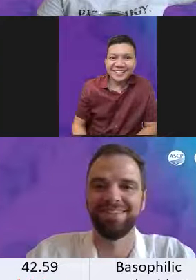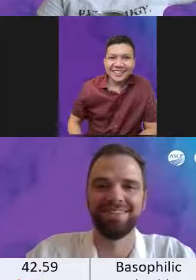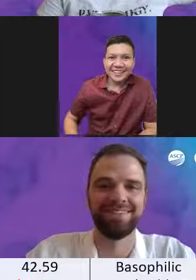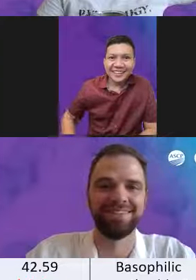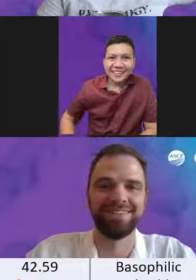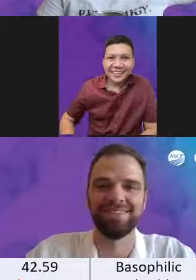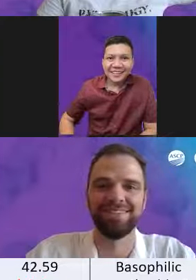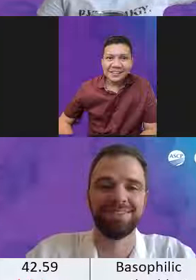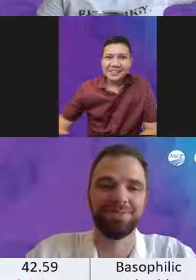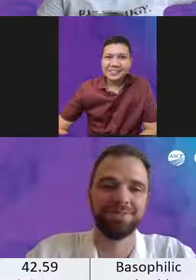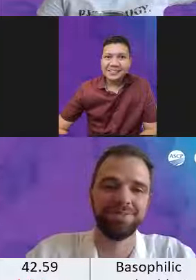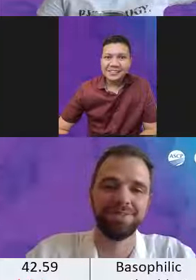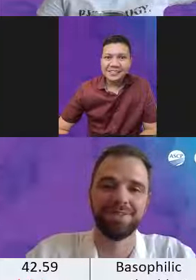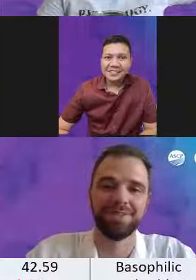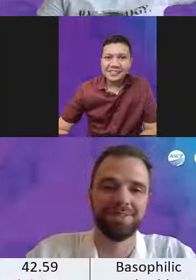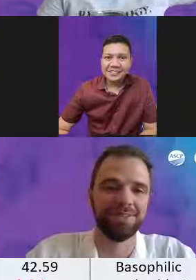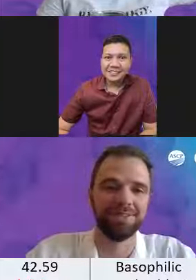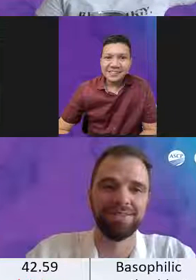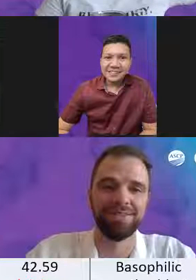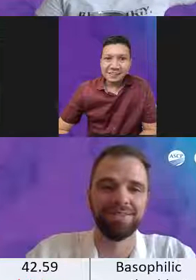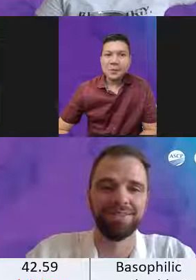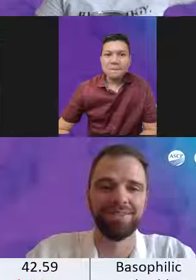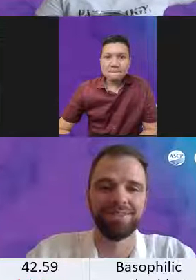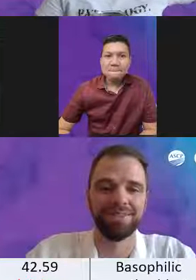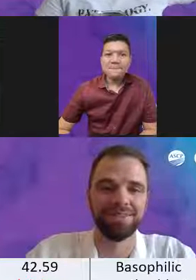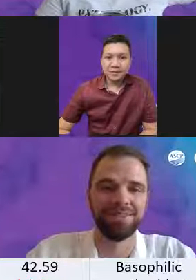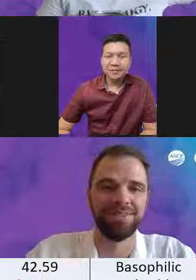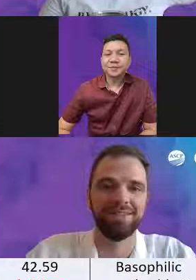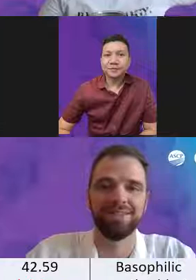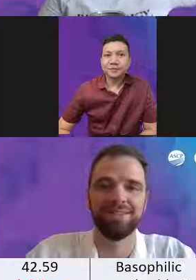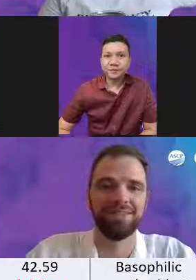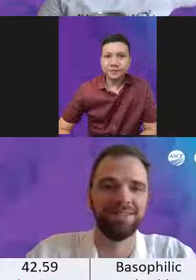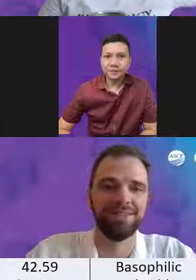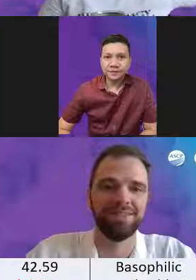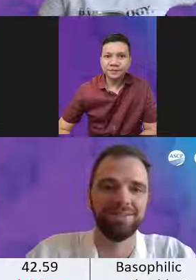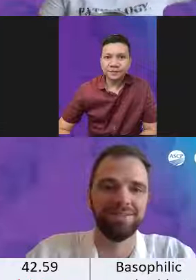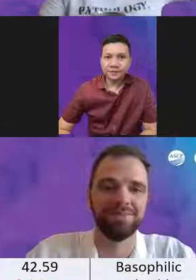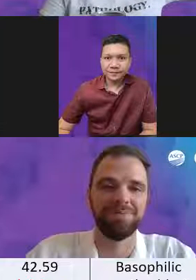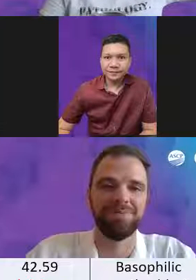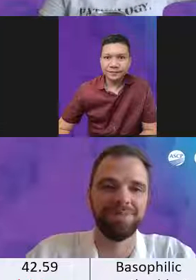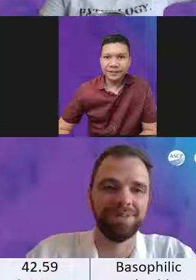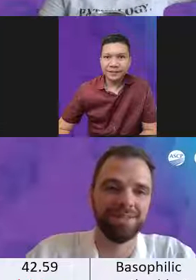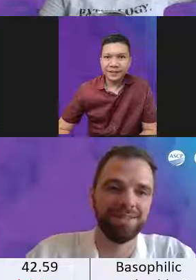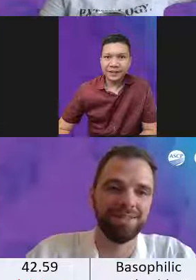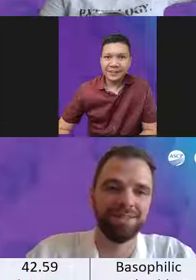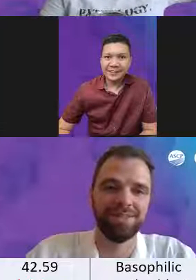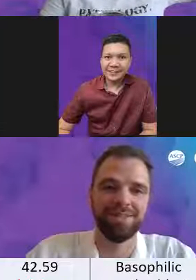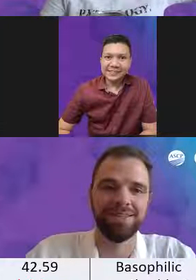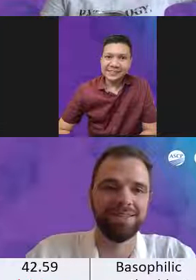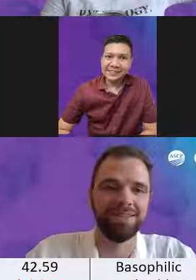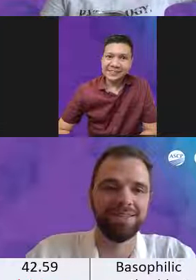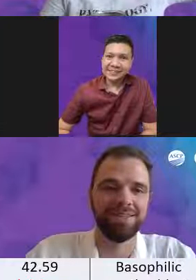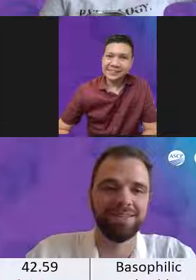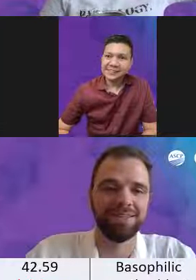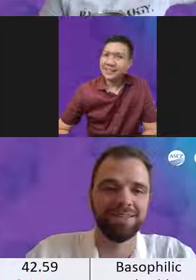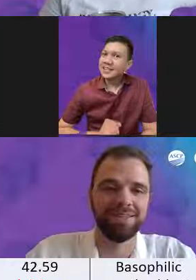in this alone, you see four different programs that came in for the first play this week. They made it to the stadium, but they weren't